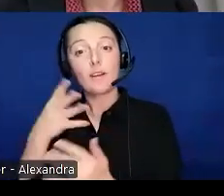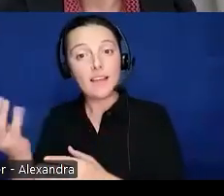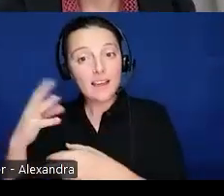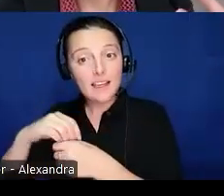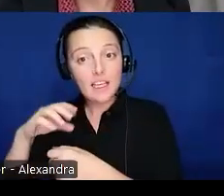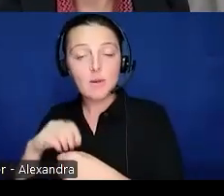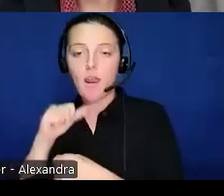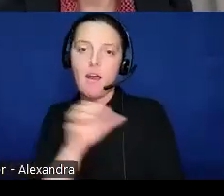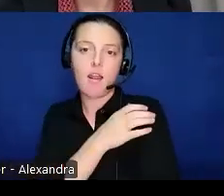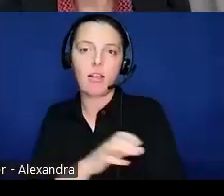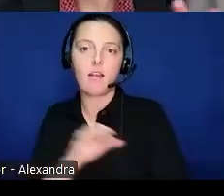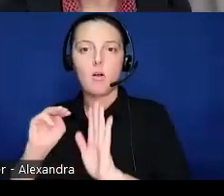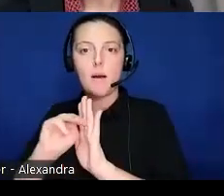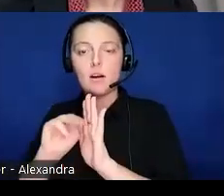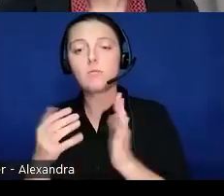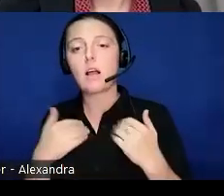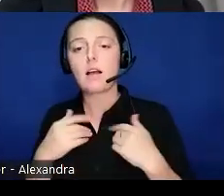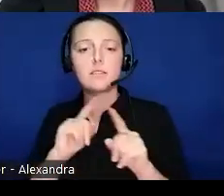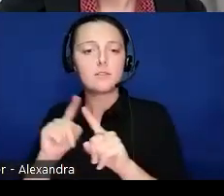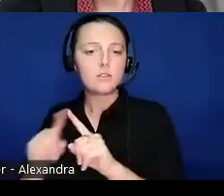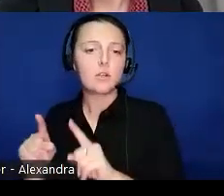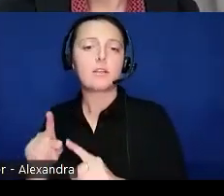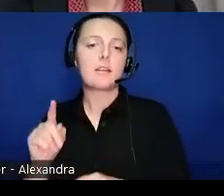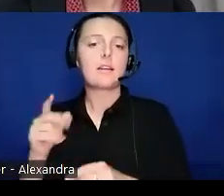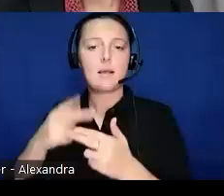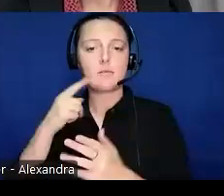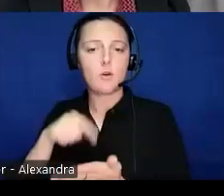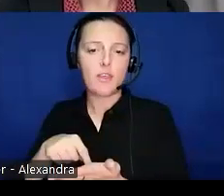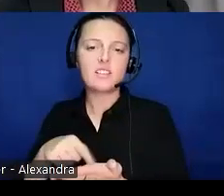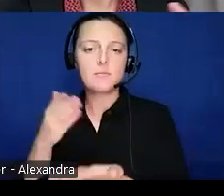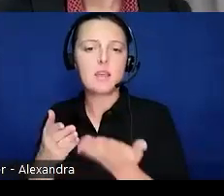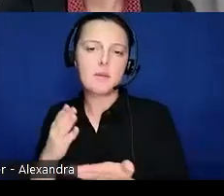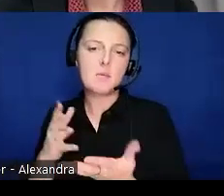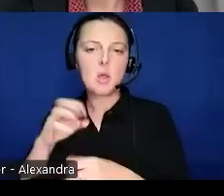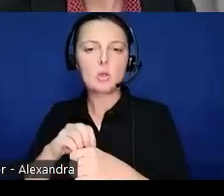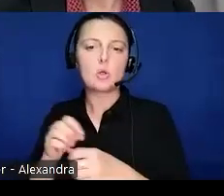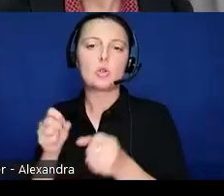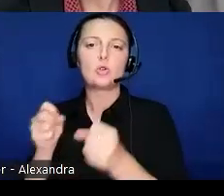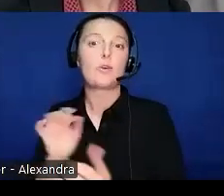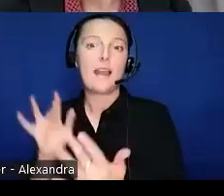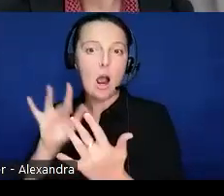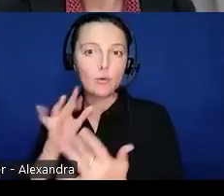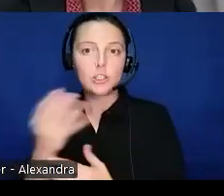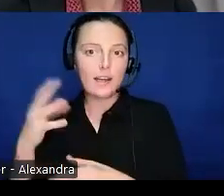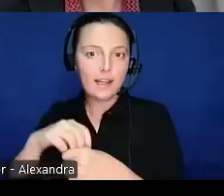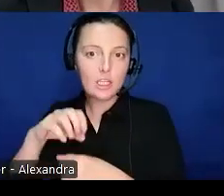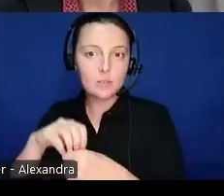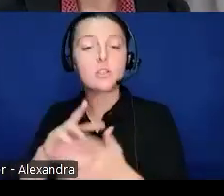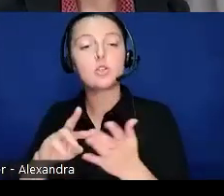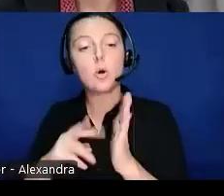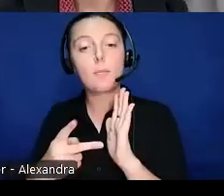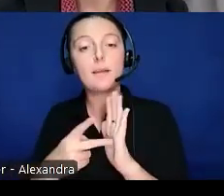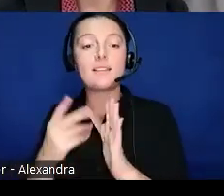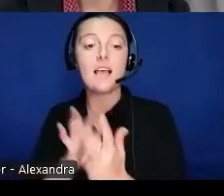for this, including street outreach, outreach and engagement. And this just means outreach workers who usually have lived experience of